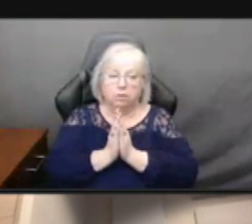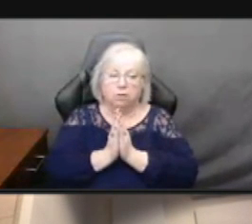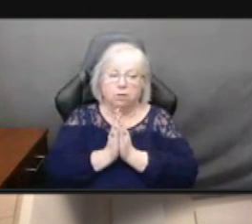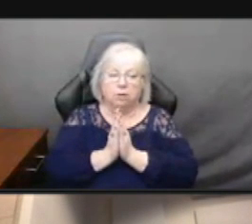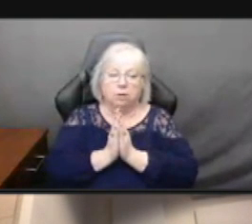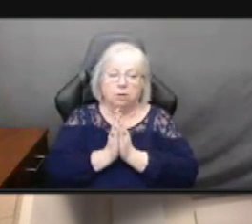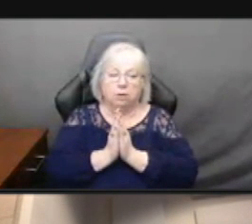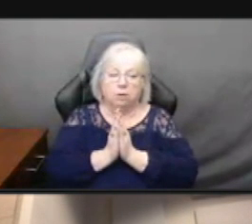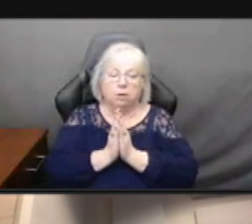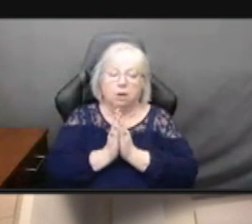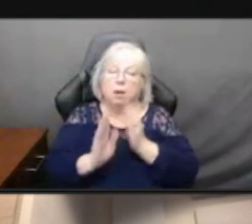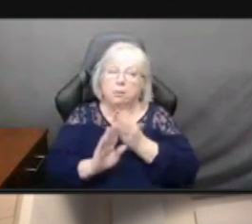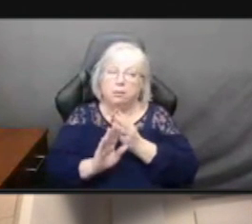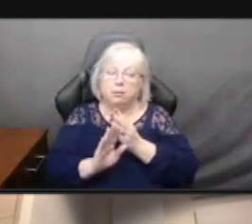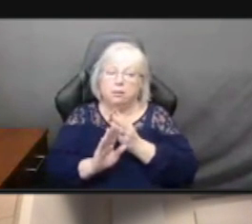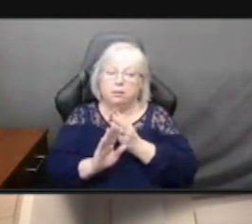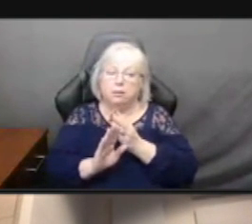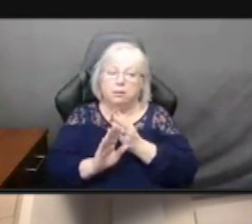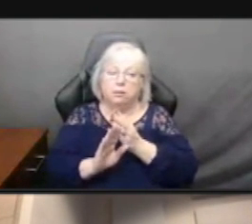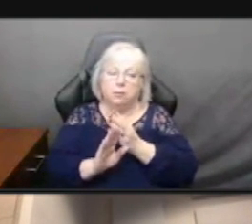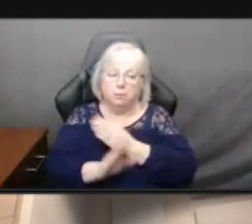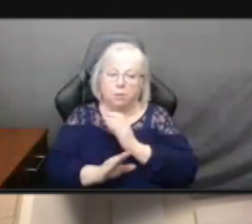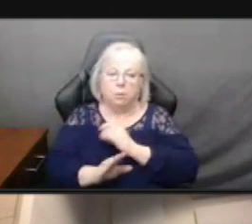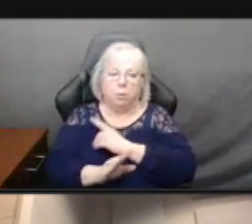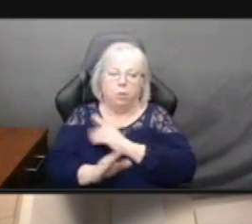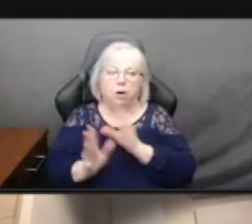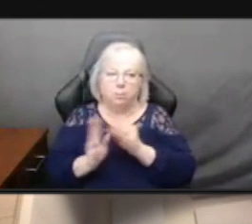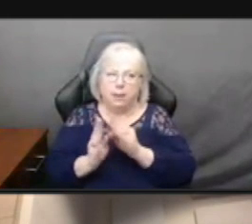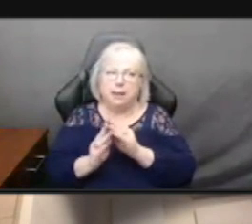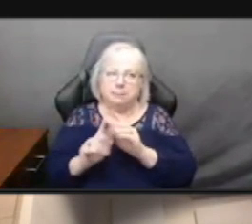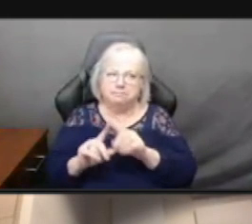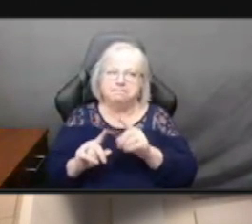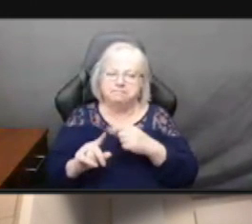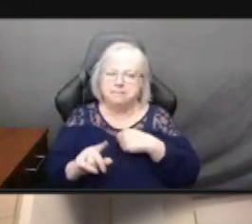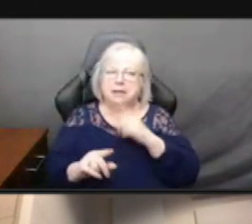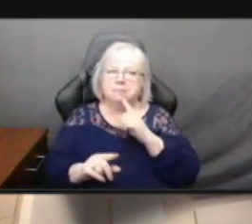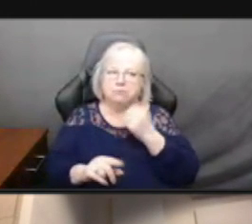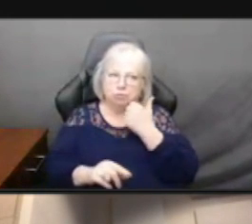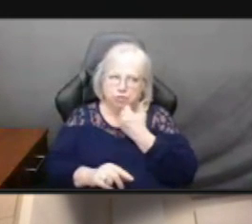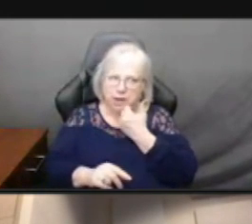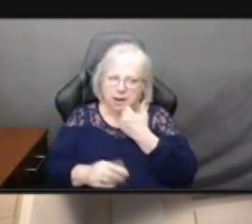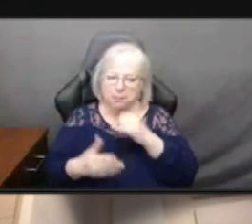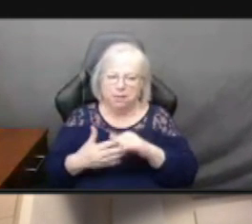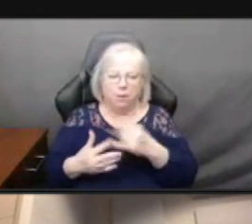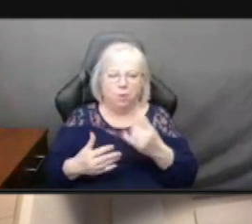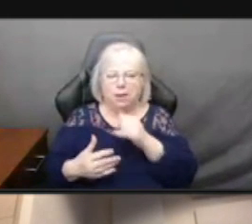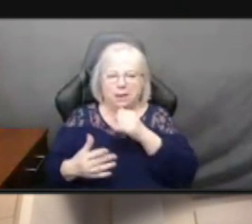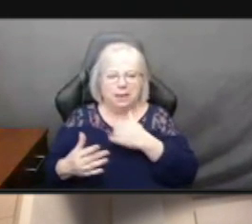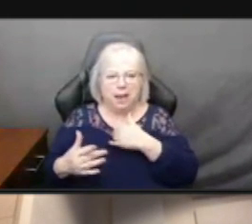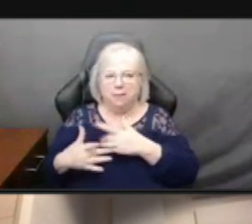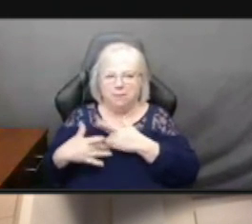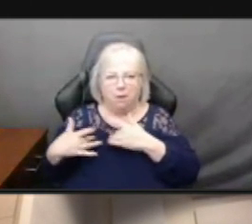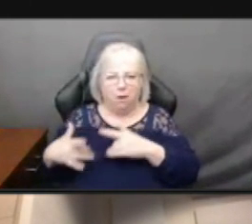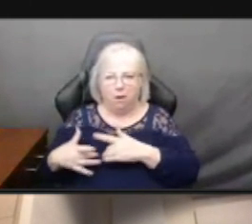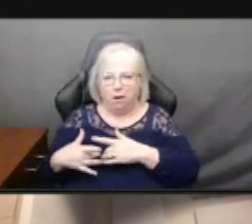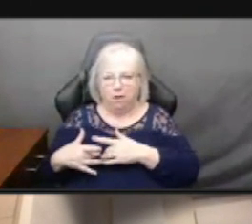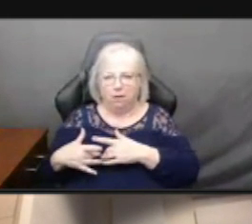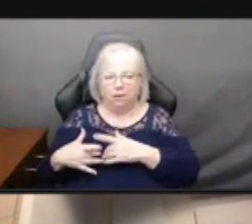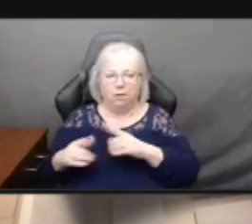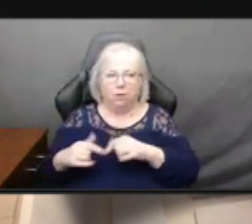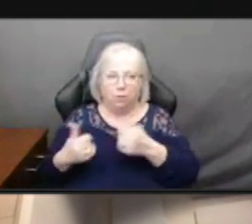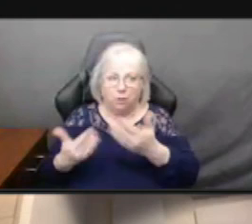before this board meeting of her death. It is a shame that one did not have the heart to give